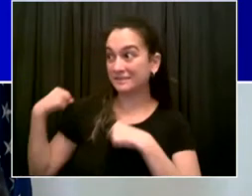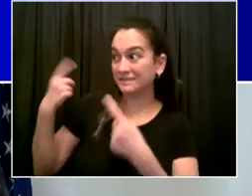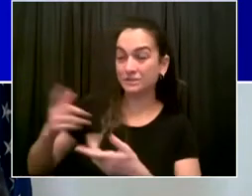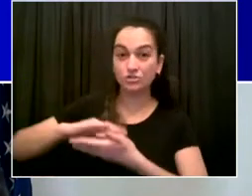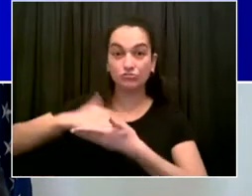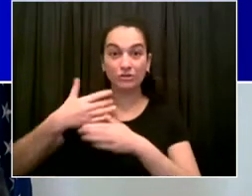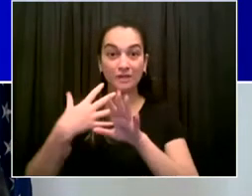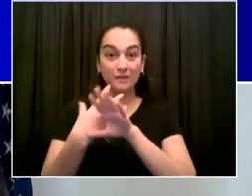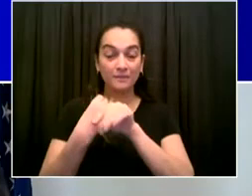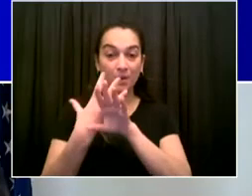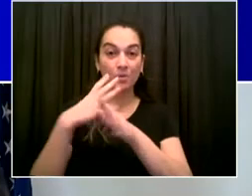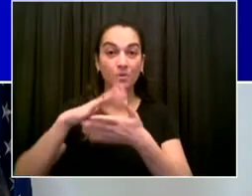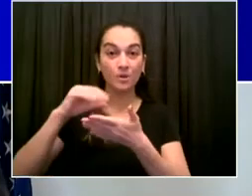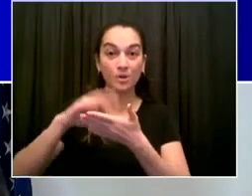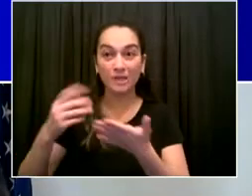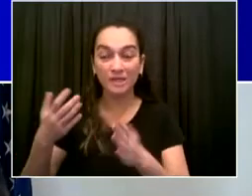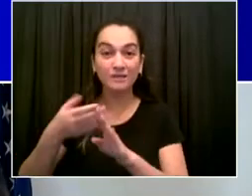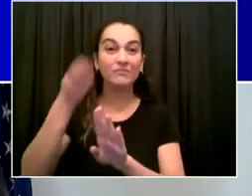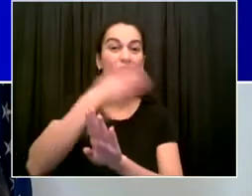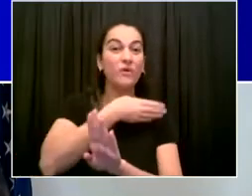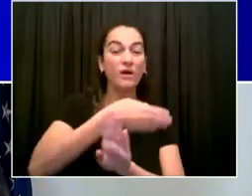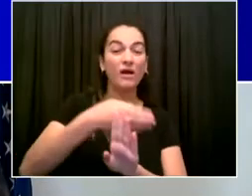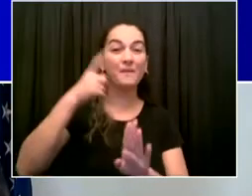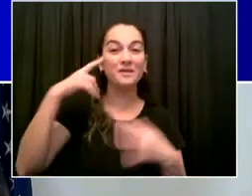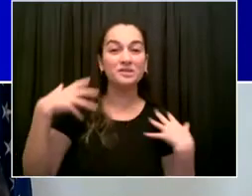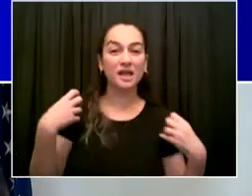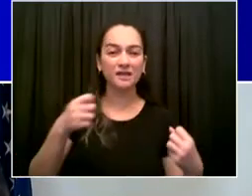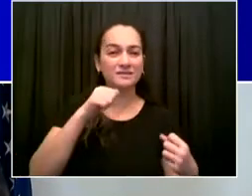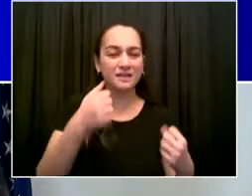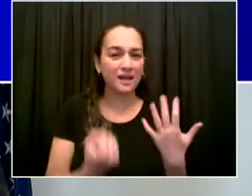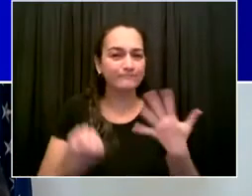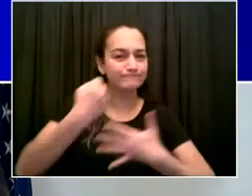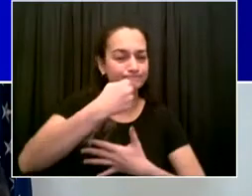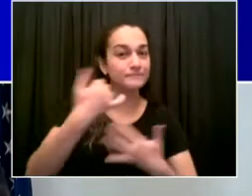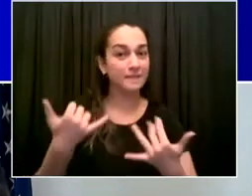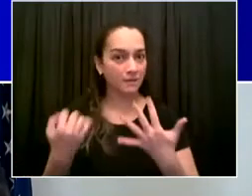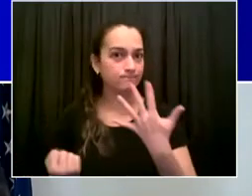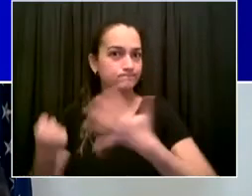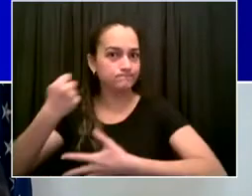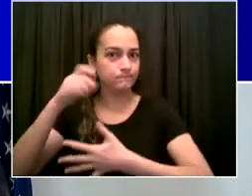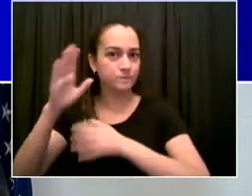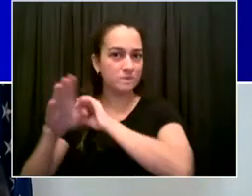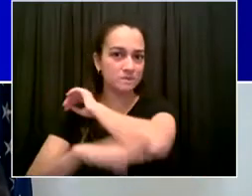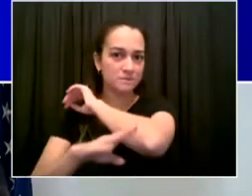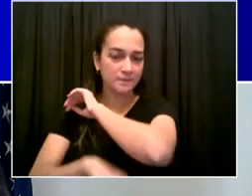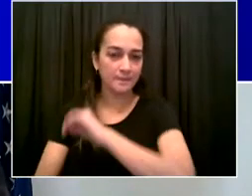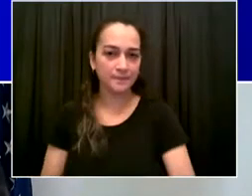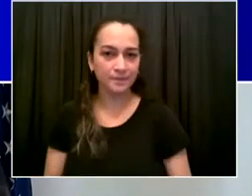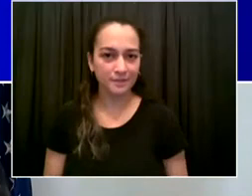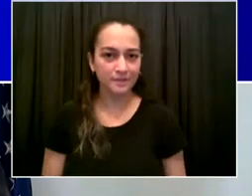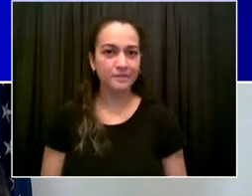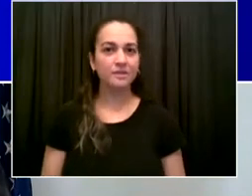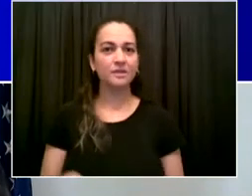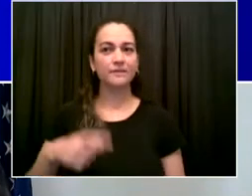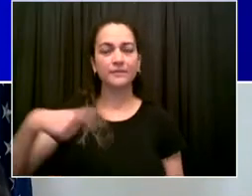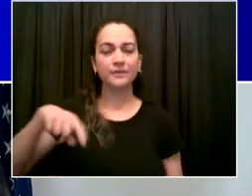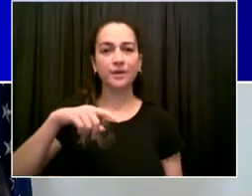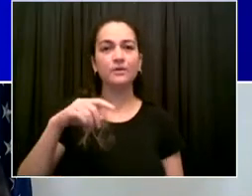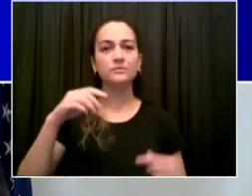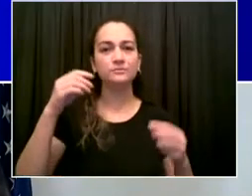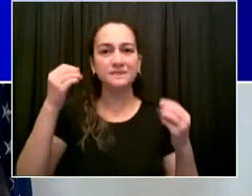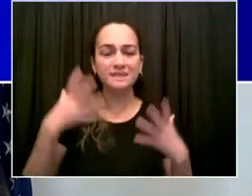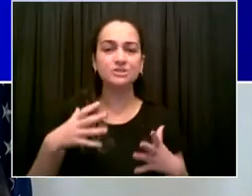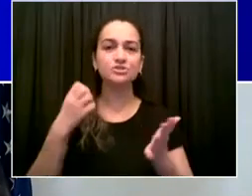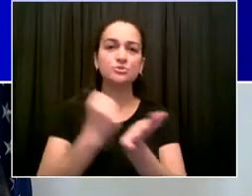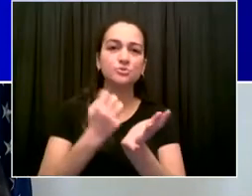So thank you for your support, and we're going to be working closely with you in your district and beyond to make sure that the word spreads about mental